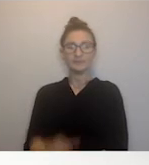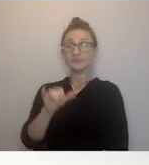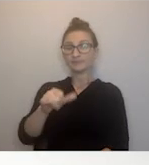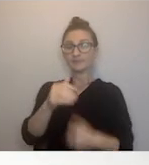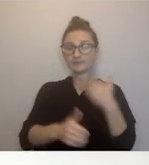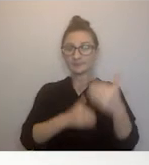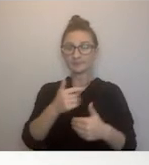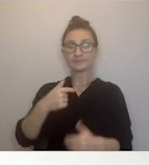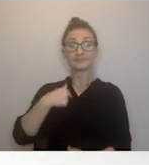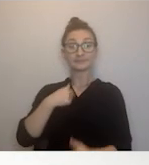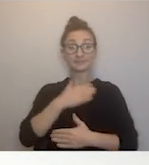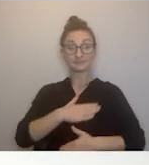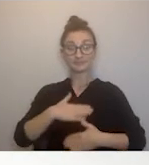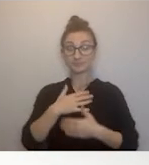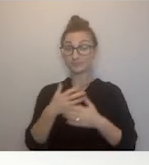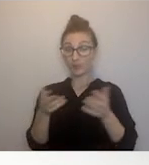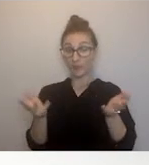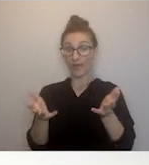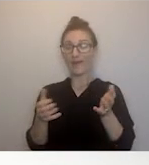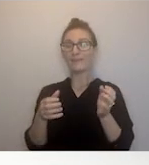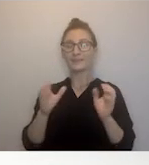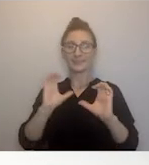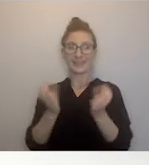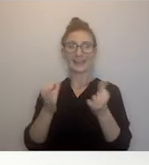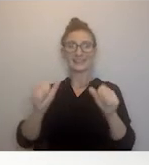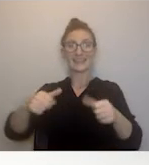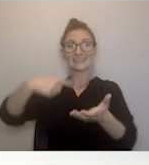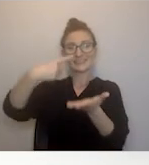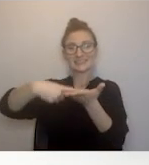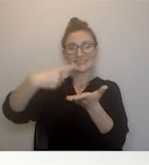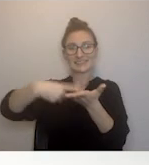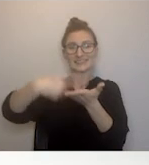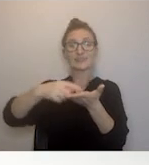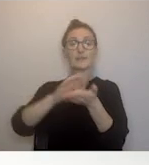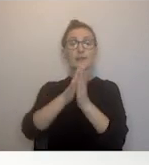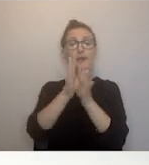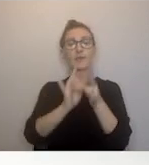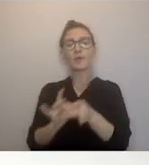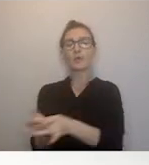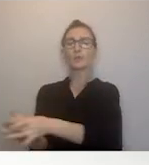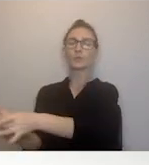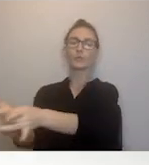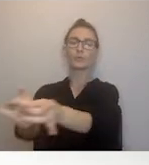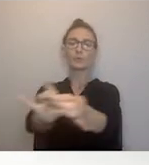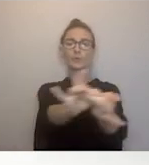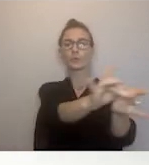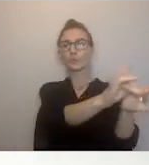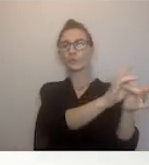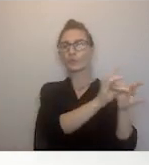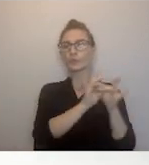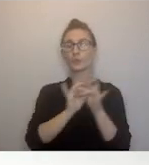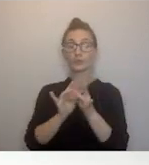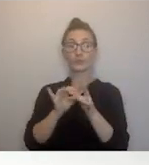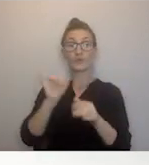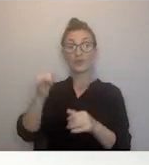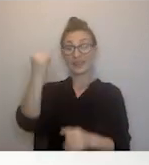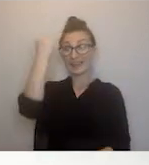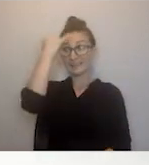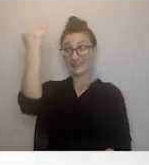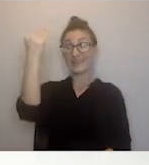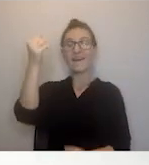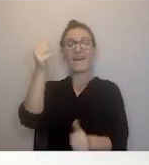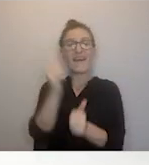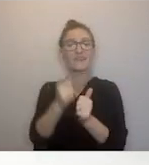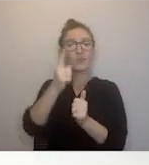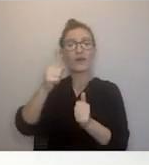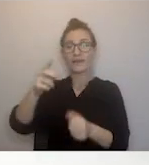about this particular process is that it does allow for the class to discuss and build that class connection and group cohesion. So that